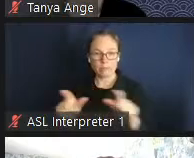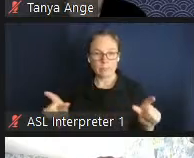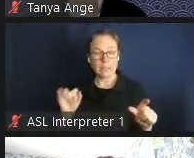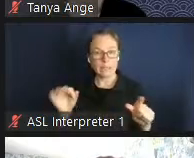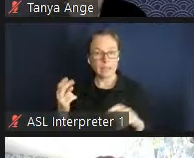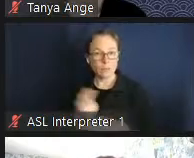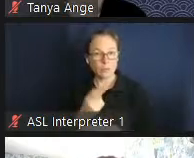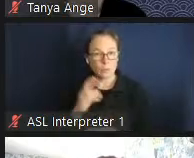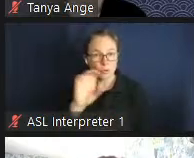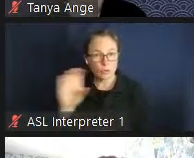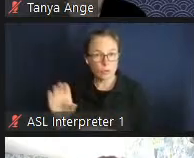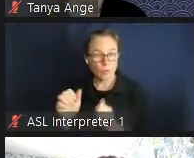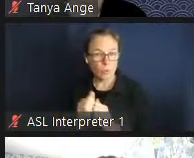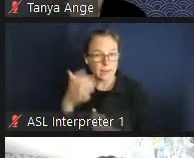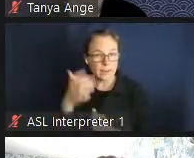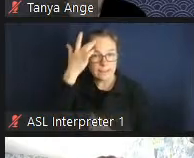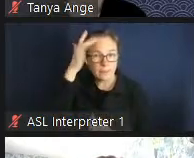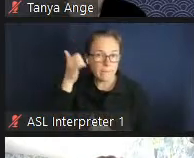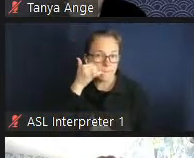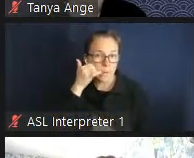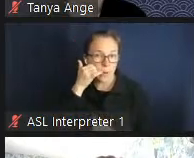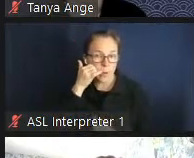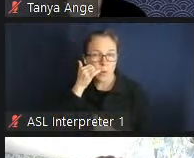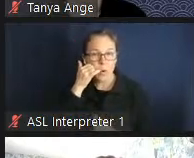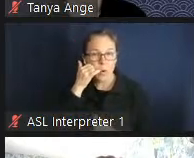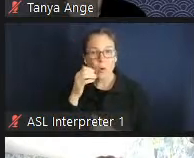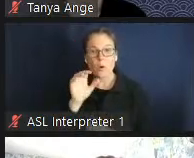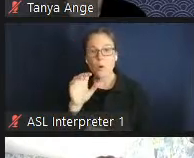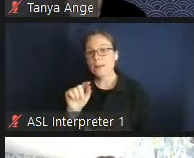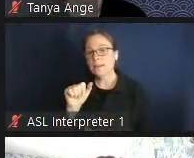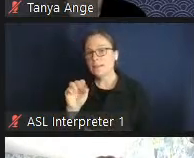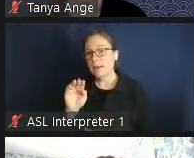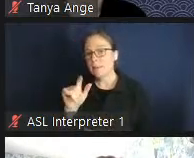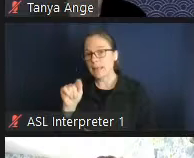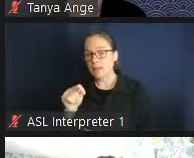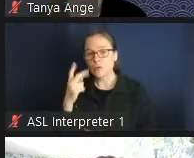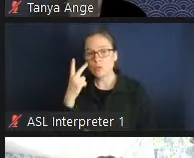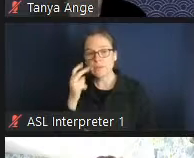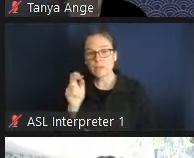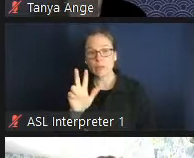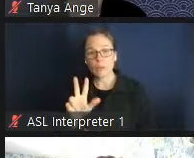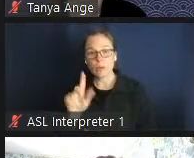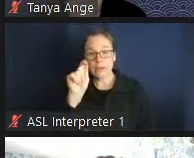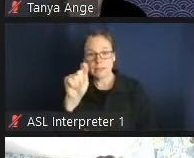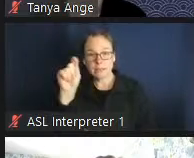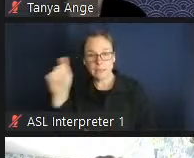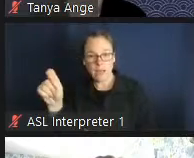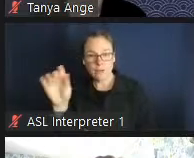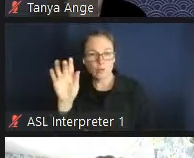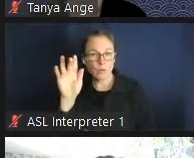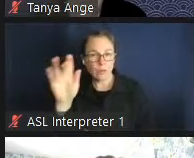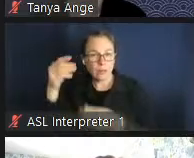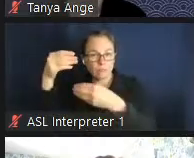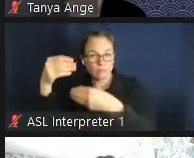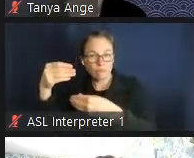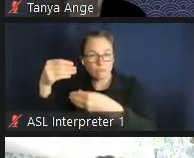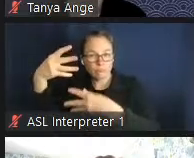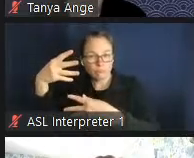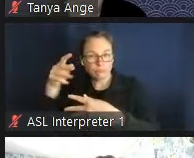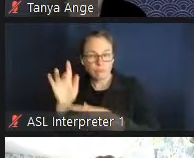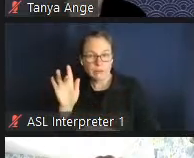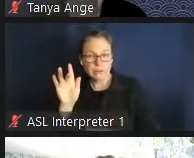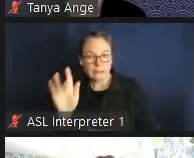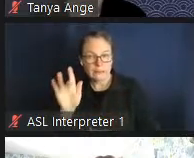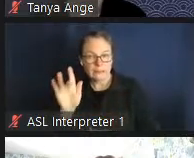as smartphone or tablet, there will be 3 dots with the legend more at the bottom right or upper right-hand side of